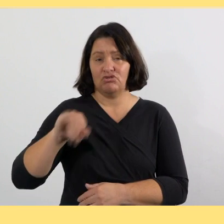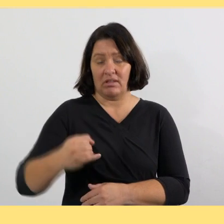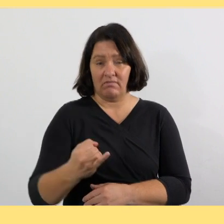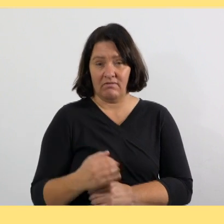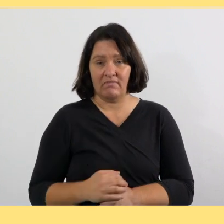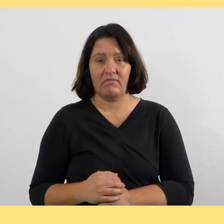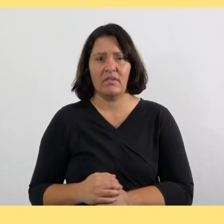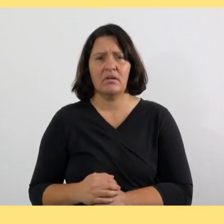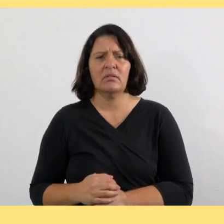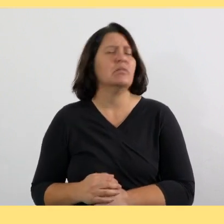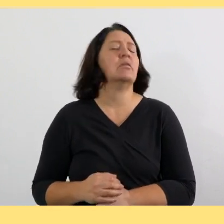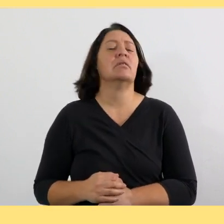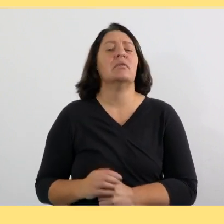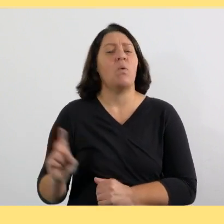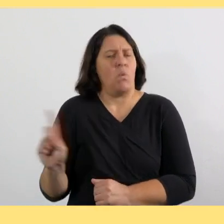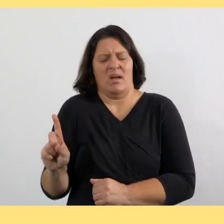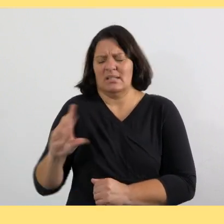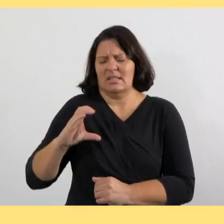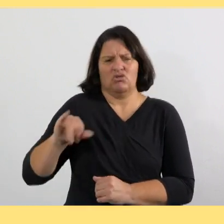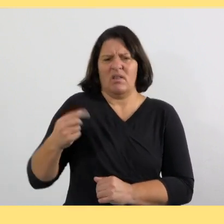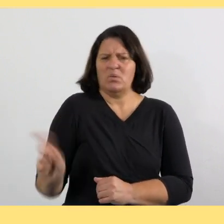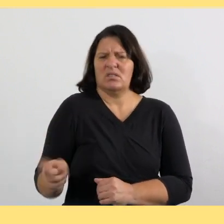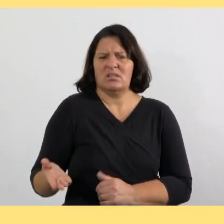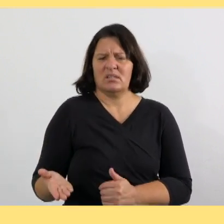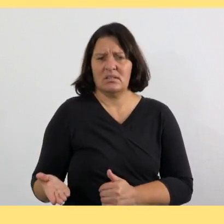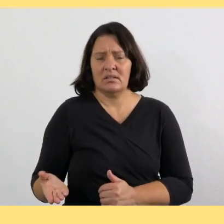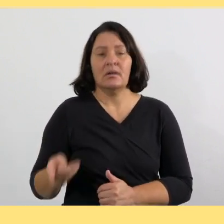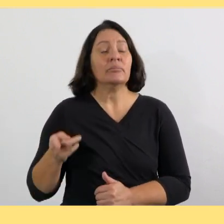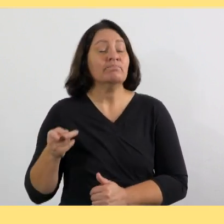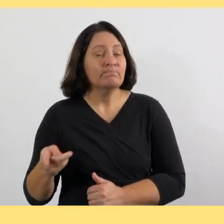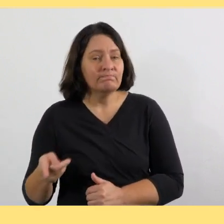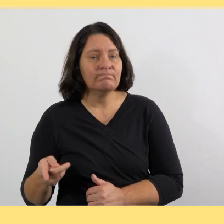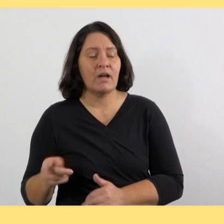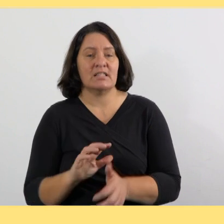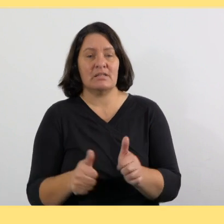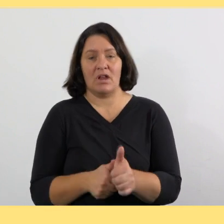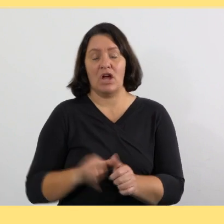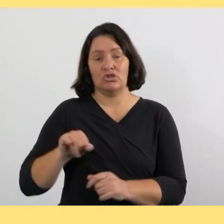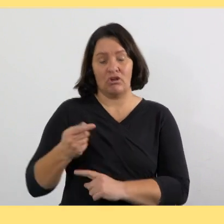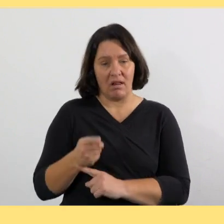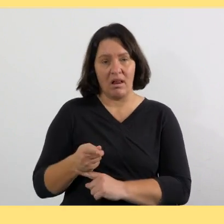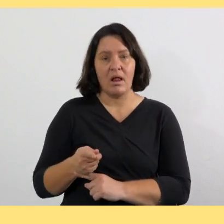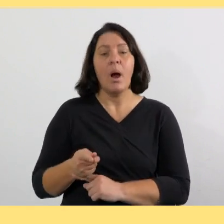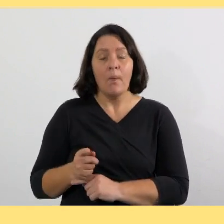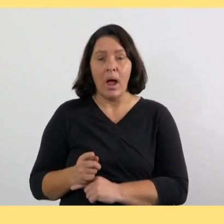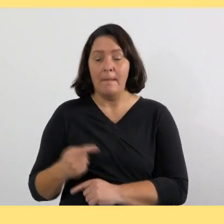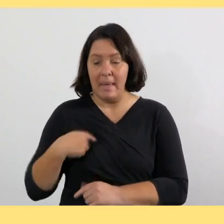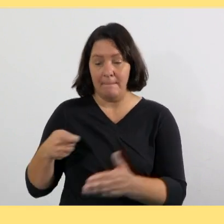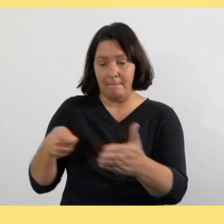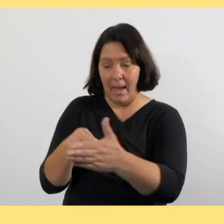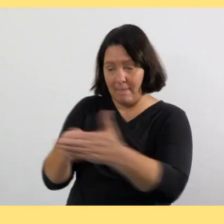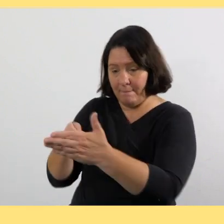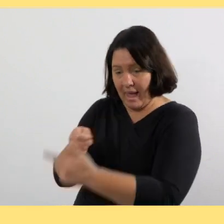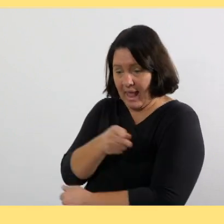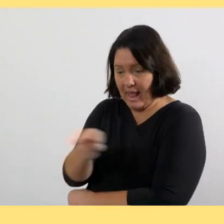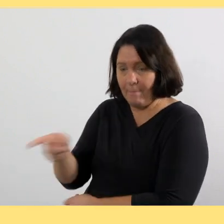CJ. What is the CJ? This is a subsidiary journal in which credit